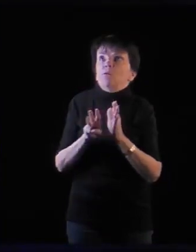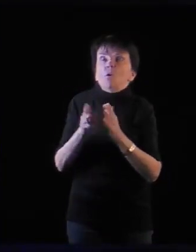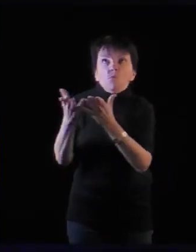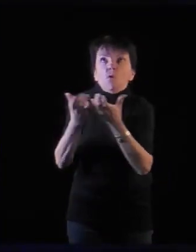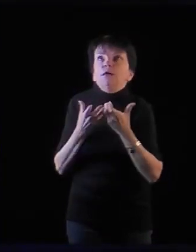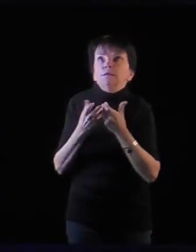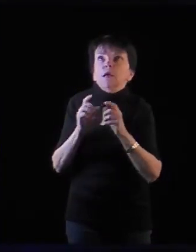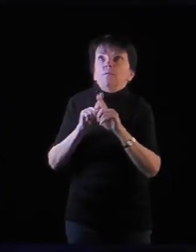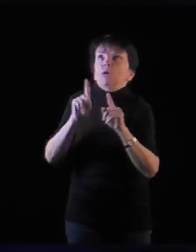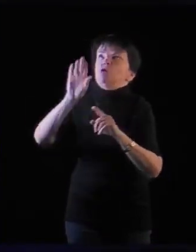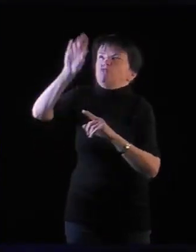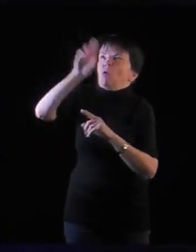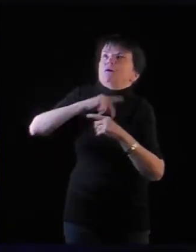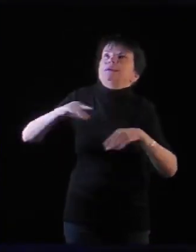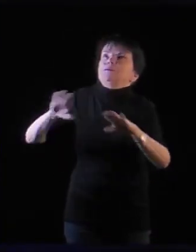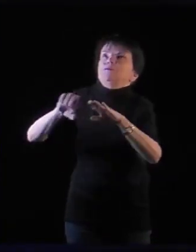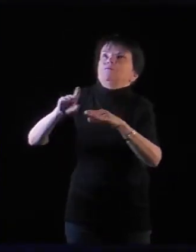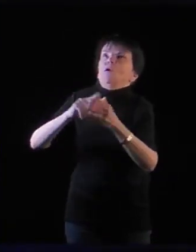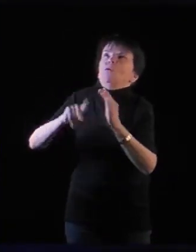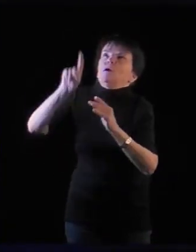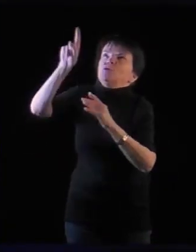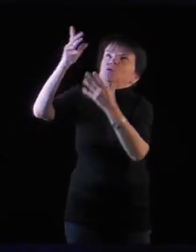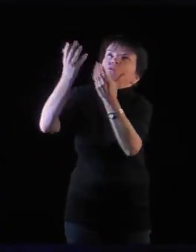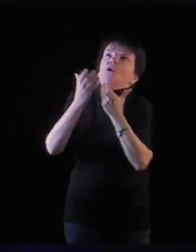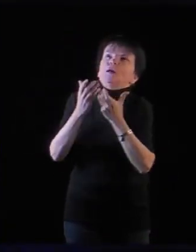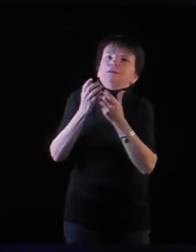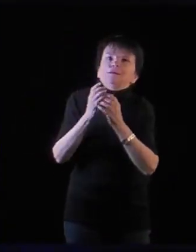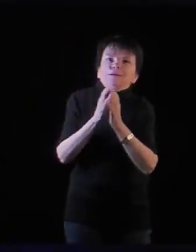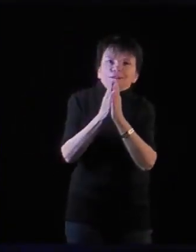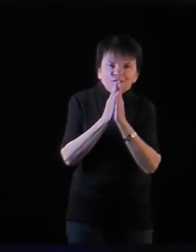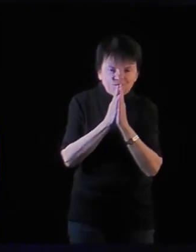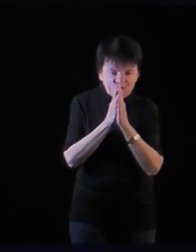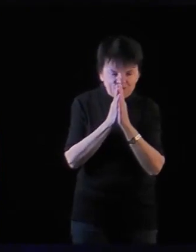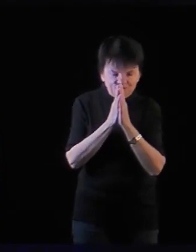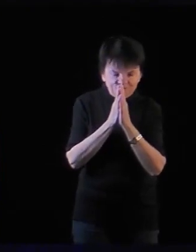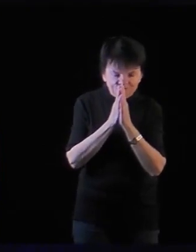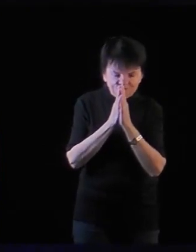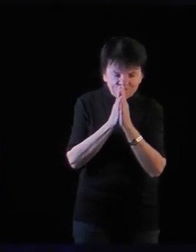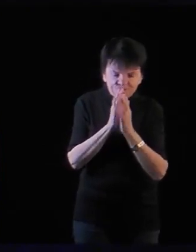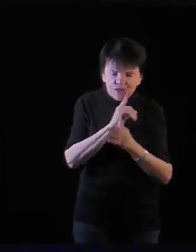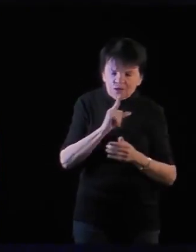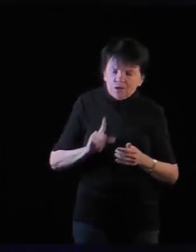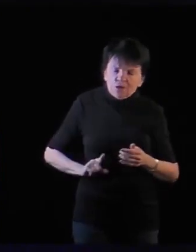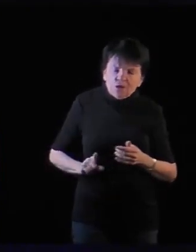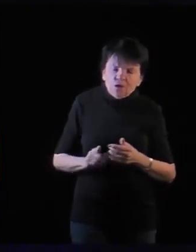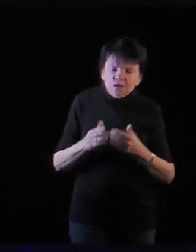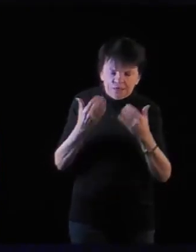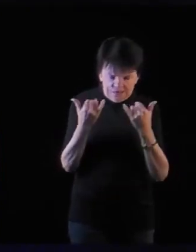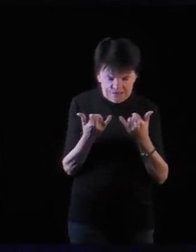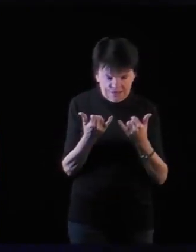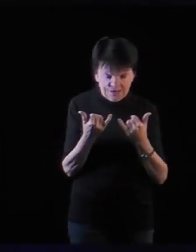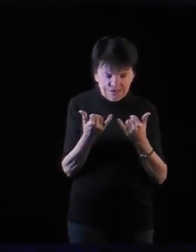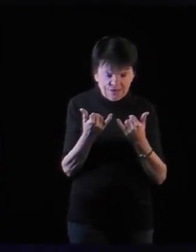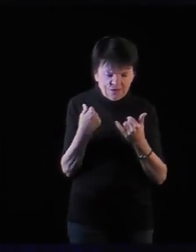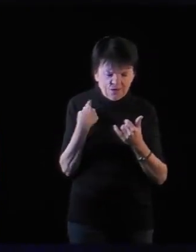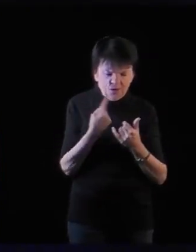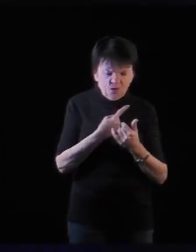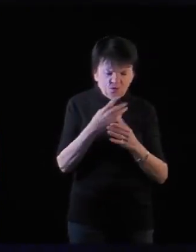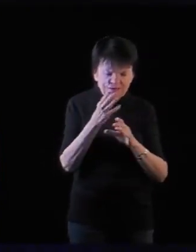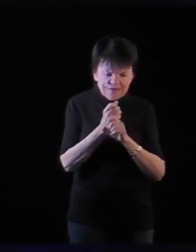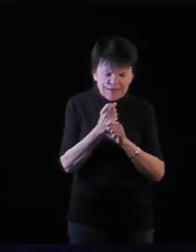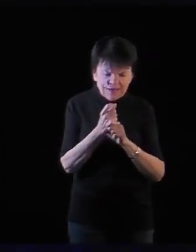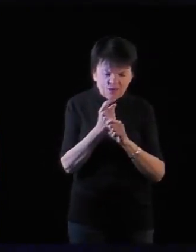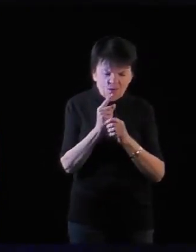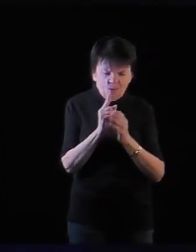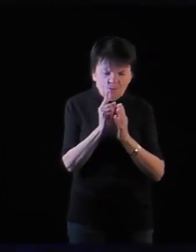about what you want. Let's pray, shall we? Lord, today, we take this moment as